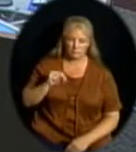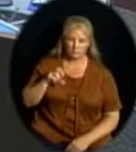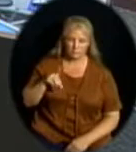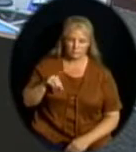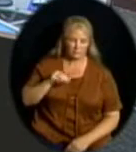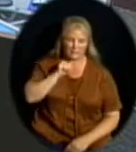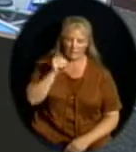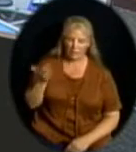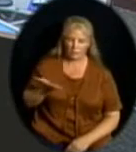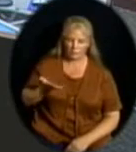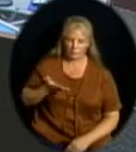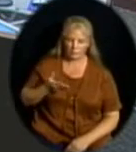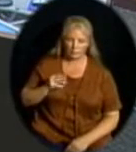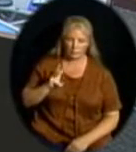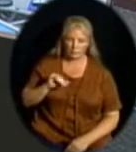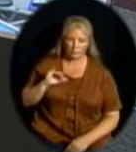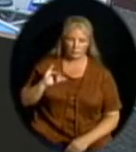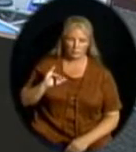Mrs. Wilhelm? Here.